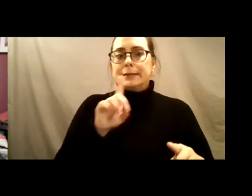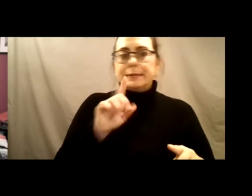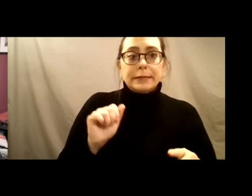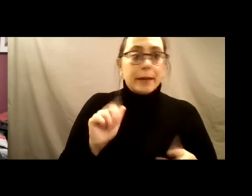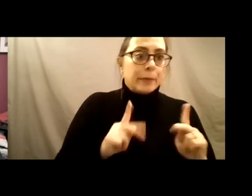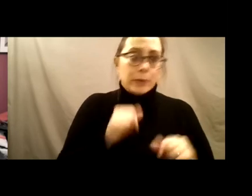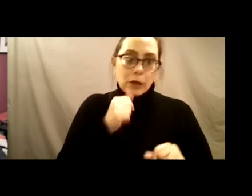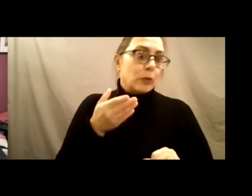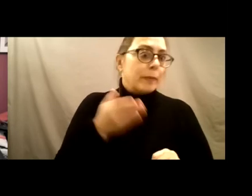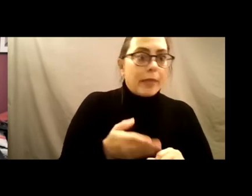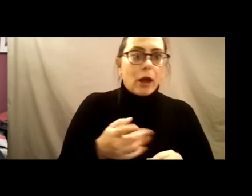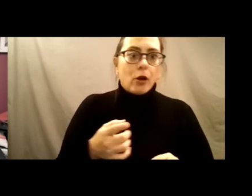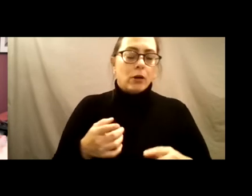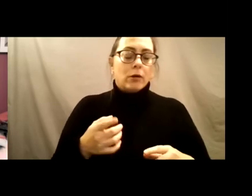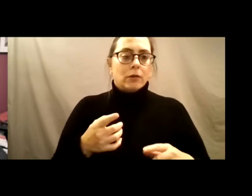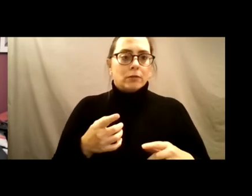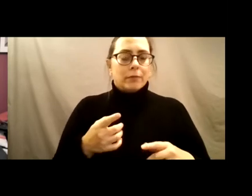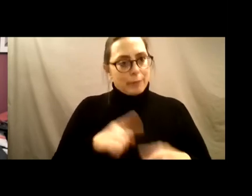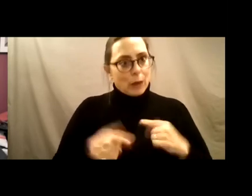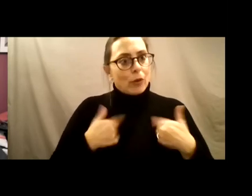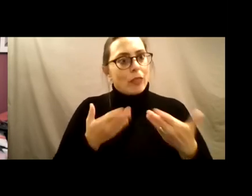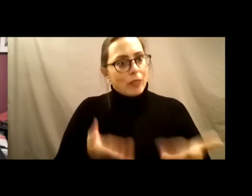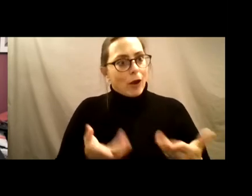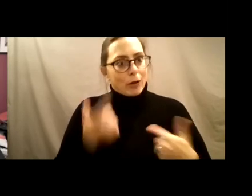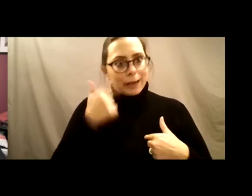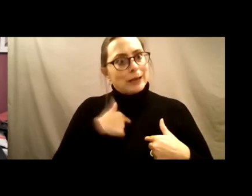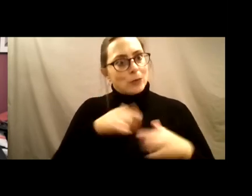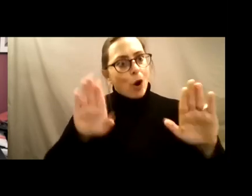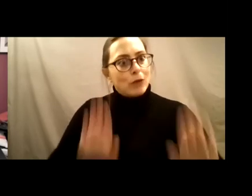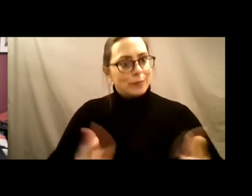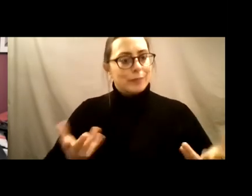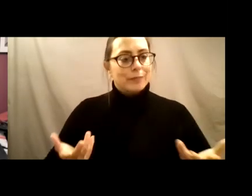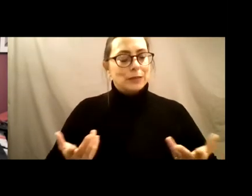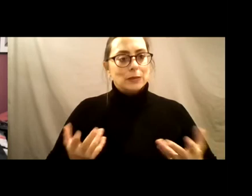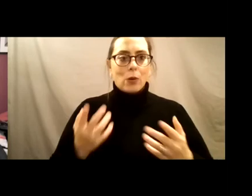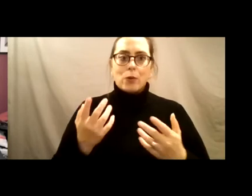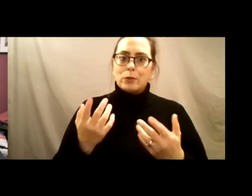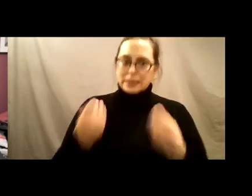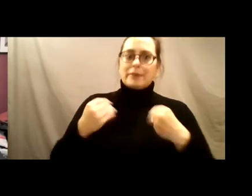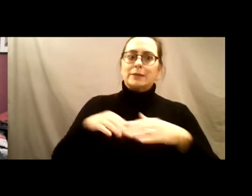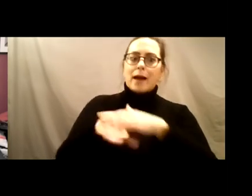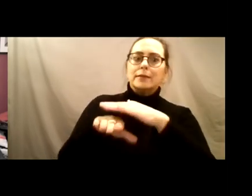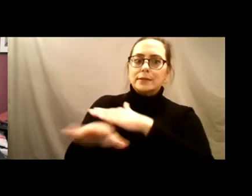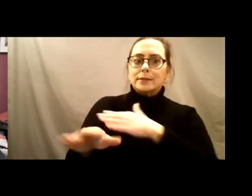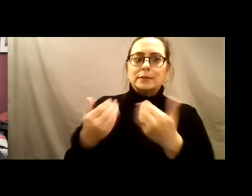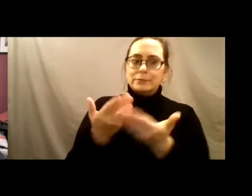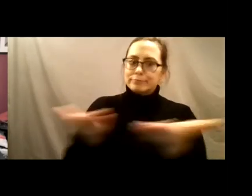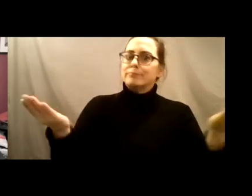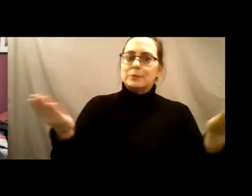taking up space, but we are because we're awesome. So make access just part of